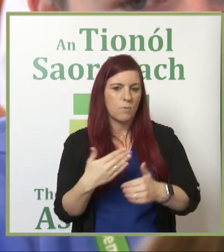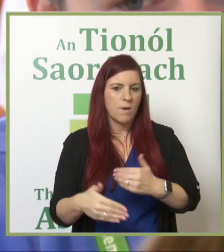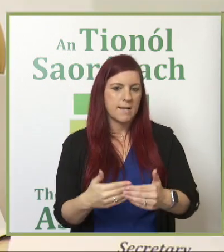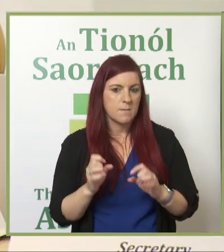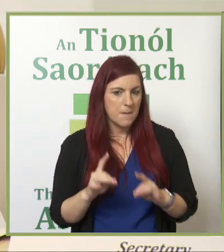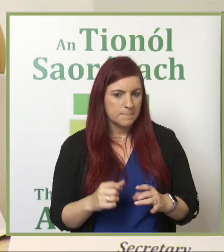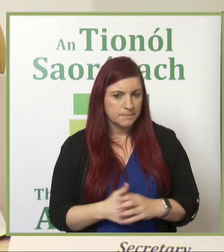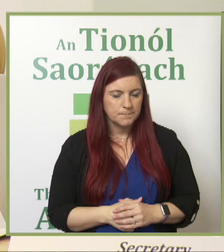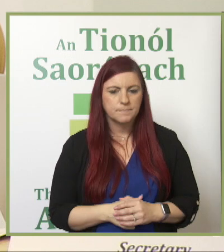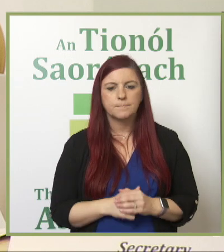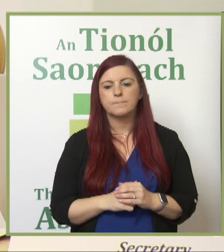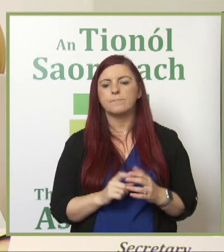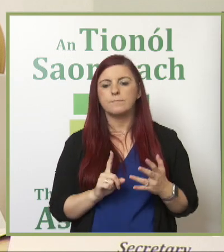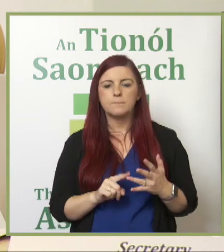that one.